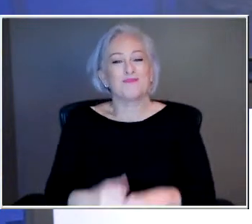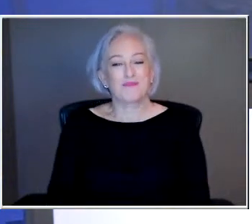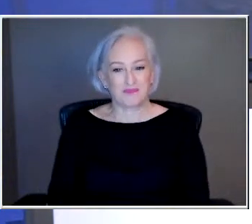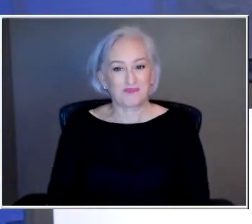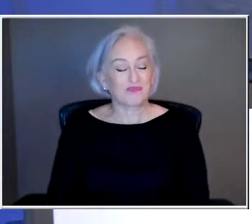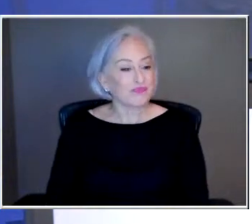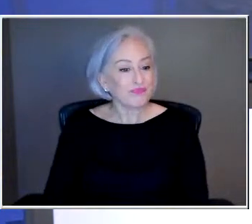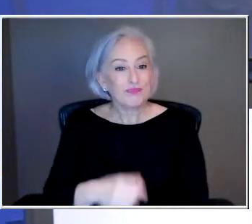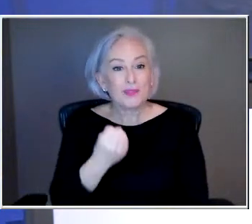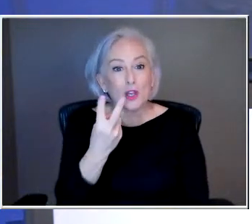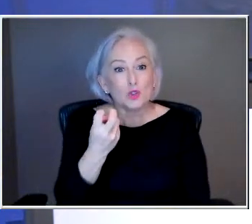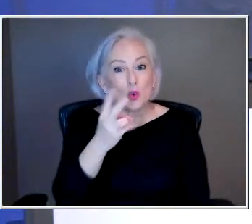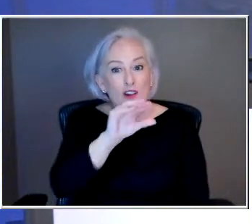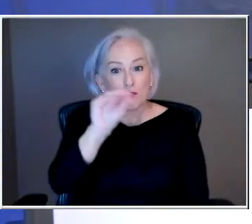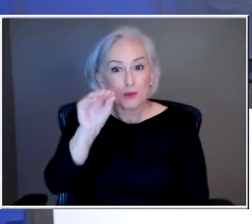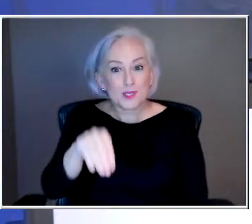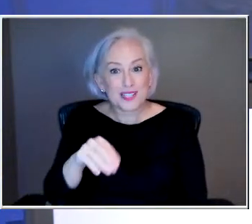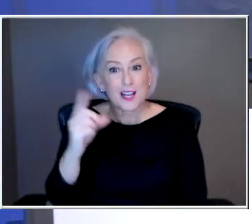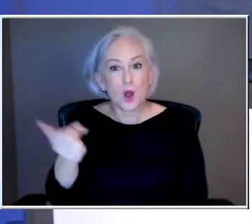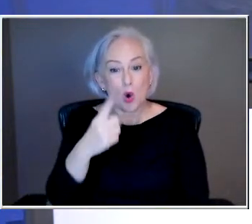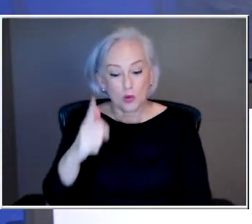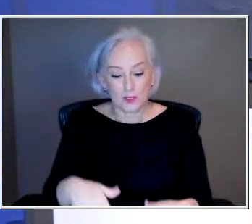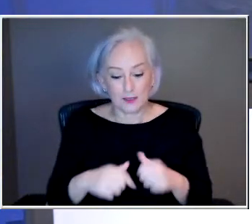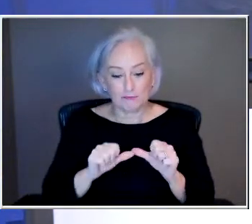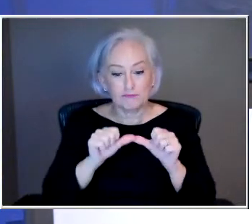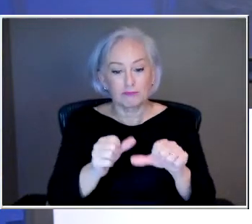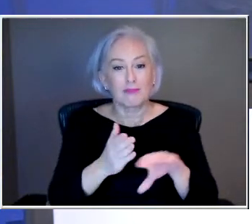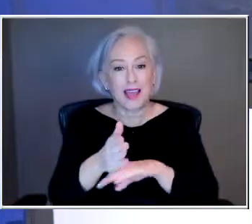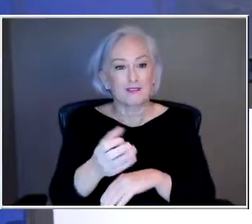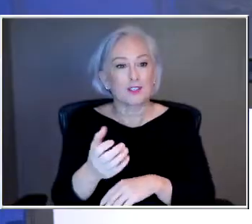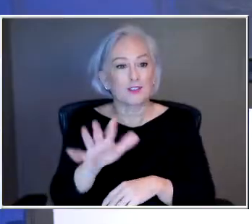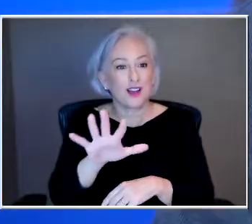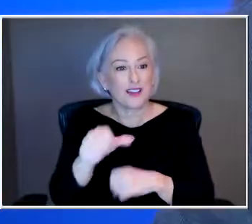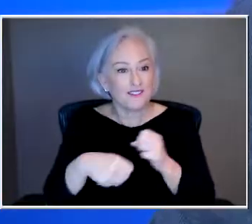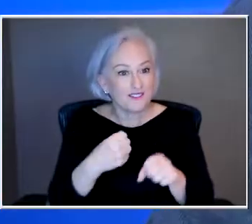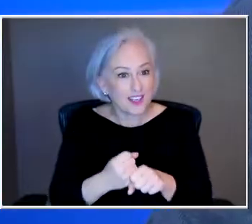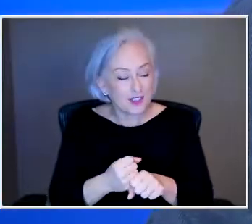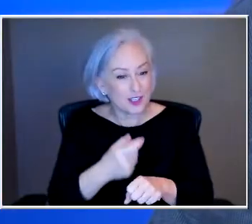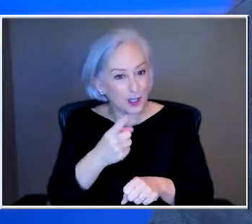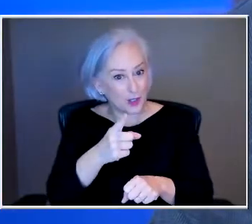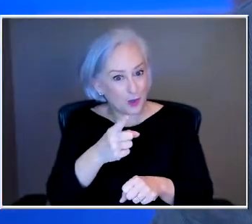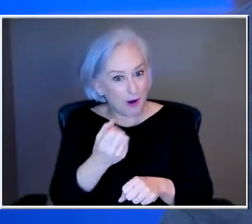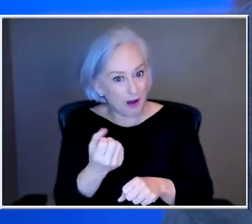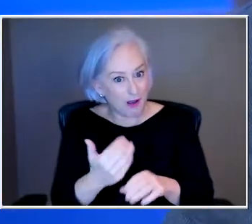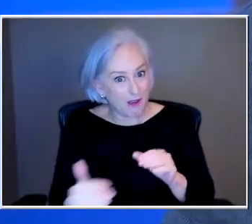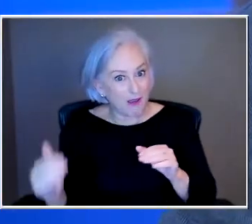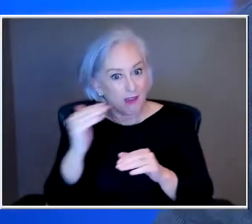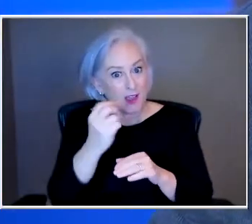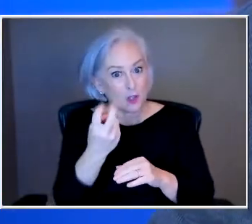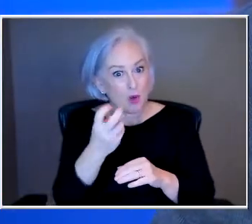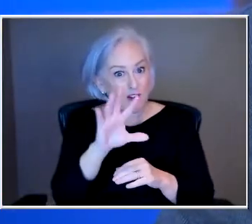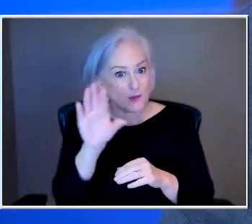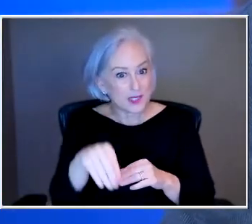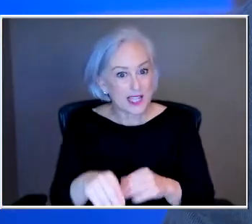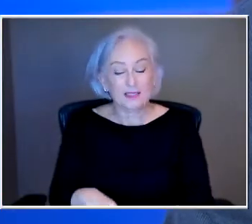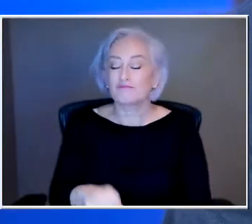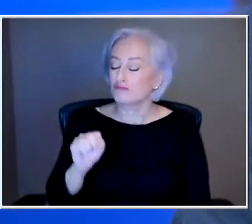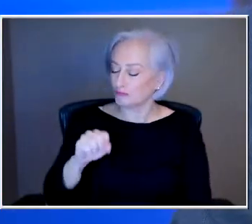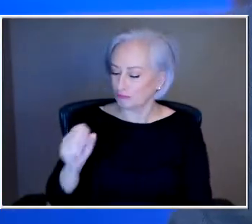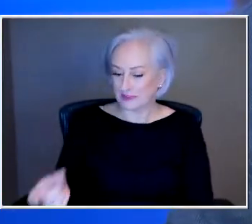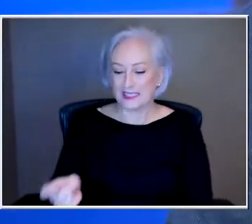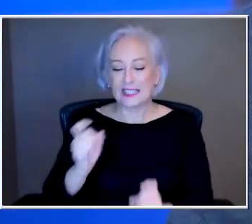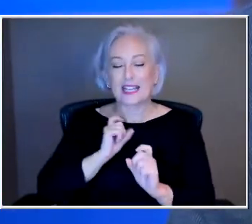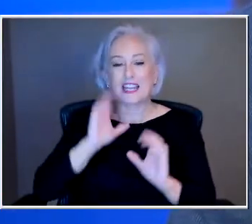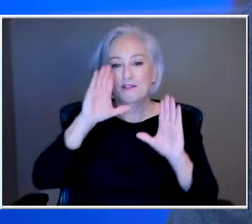12%. Someone's got to be in that 12%, and you're in the 12%. Yeah, and that was one thing that gave me hope. Is I met somebody